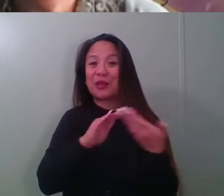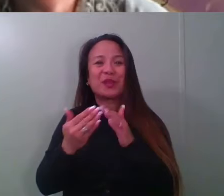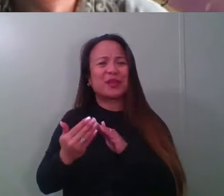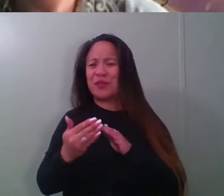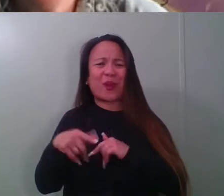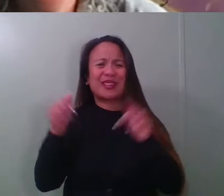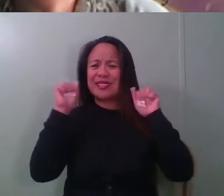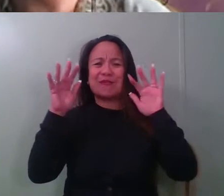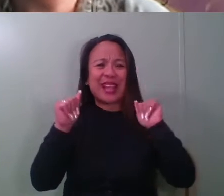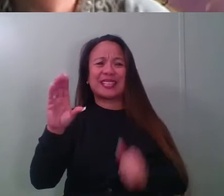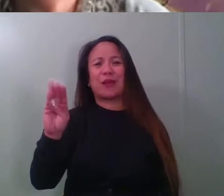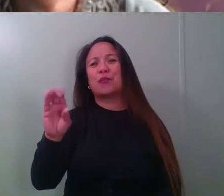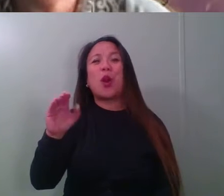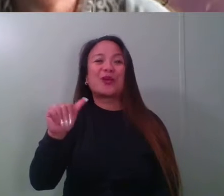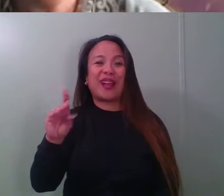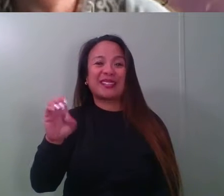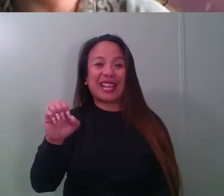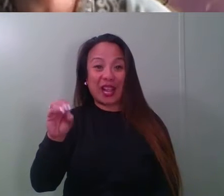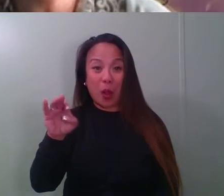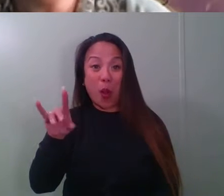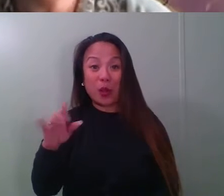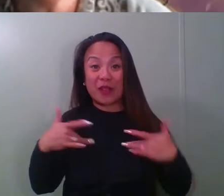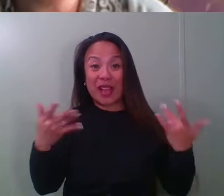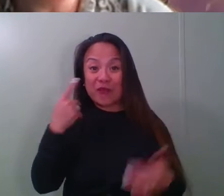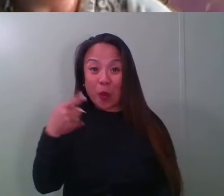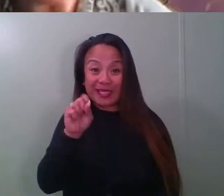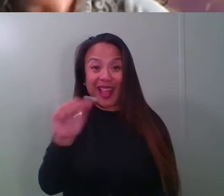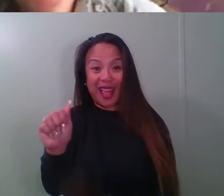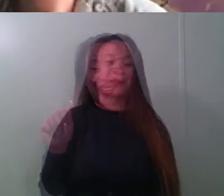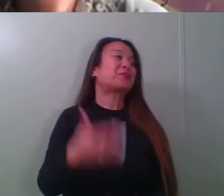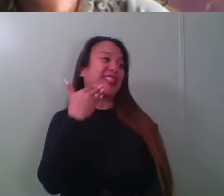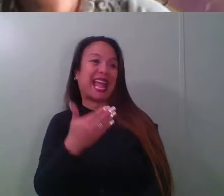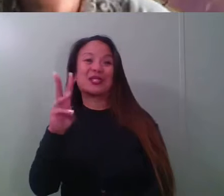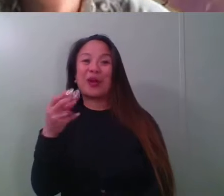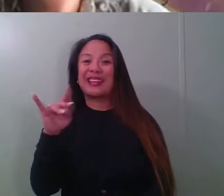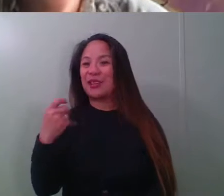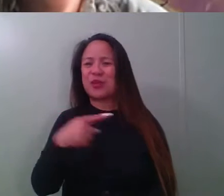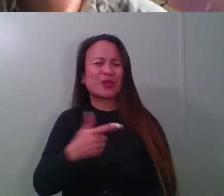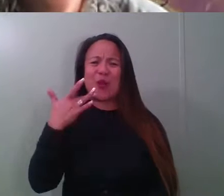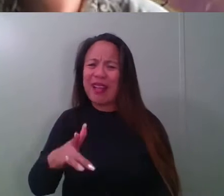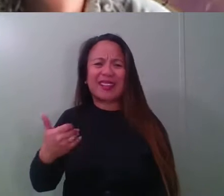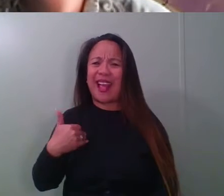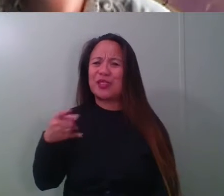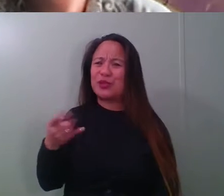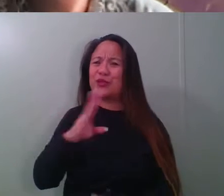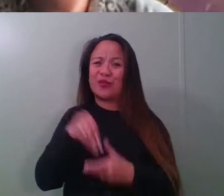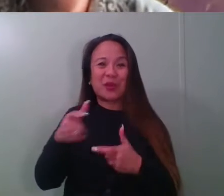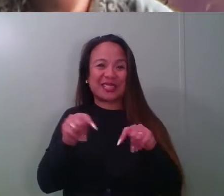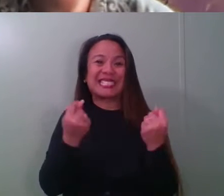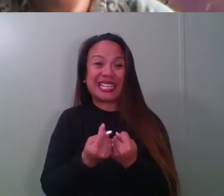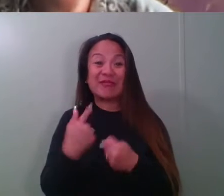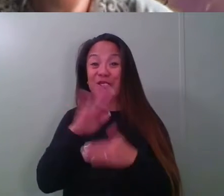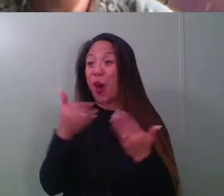on this amazing Boca de Oro event for Santa Ana. Thanks, Wendy. We are so lucky to have